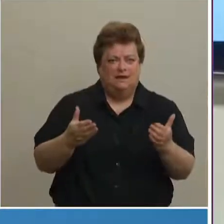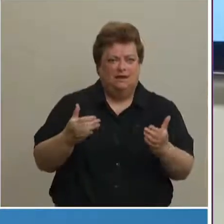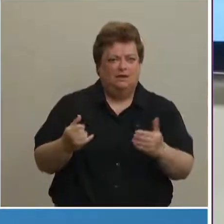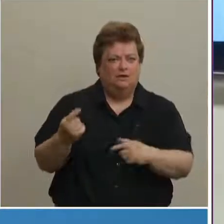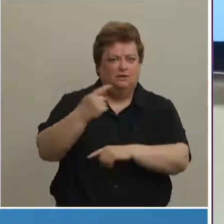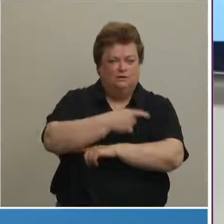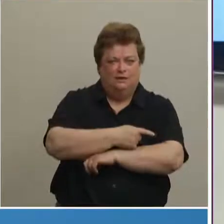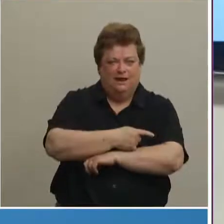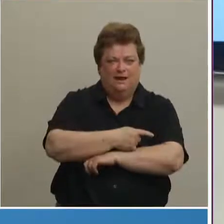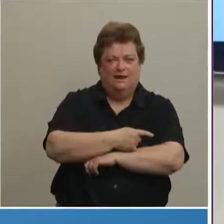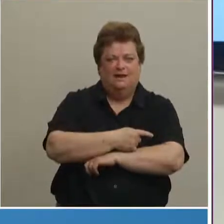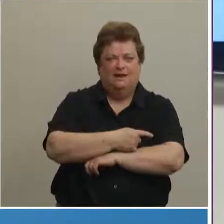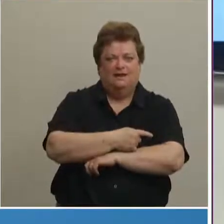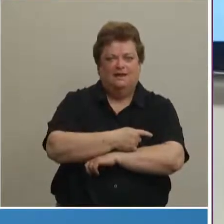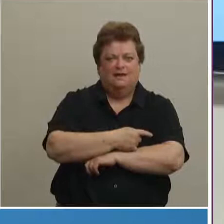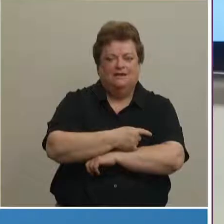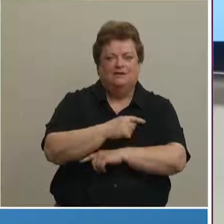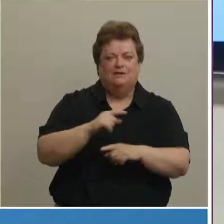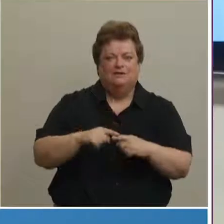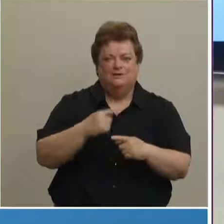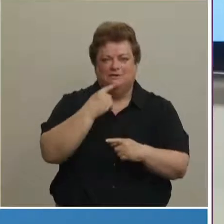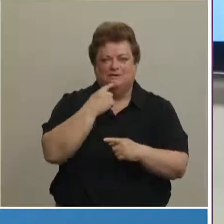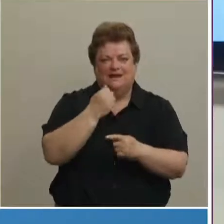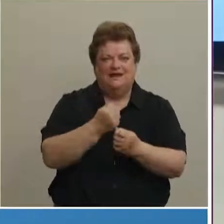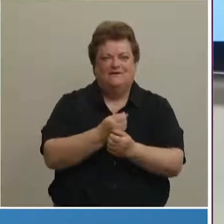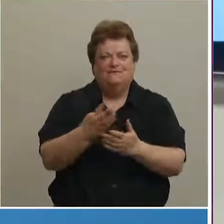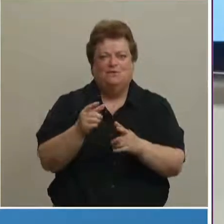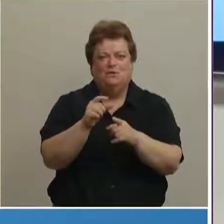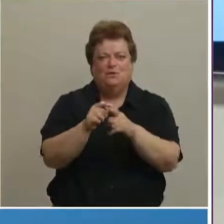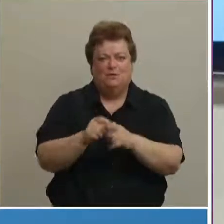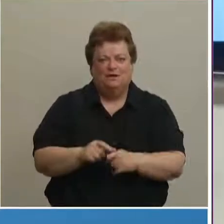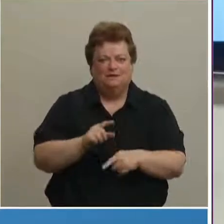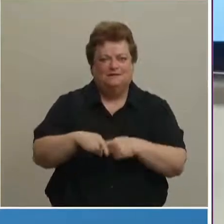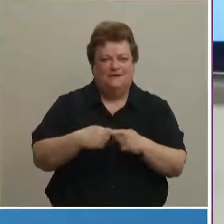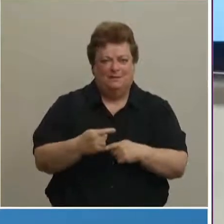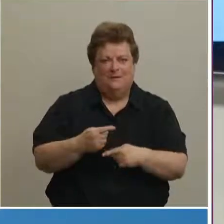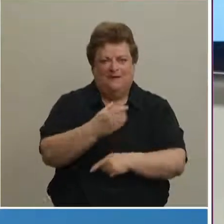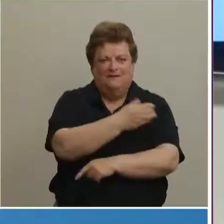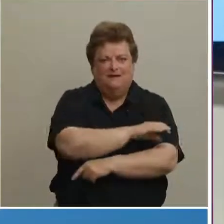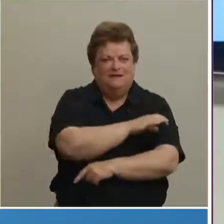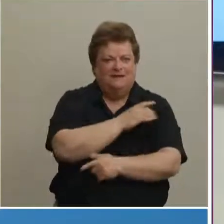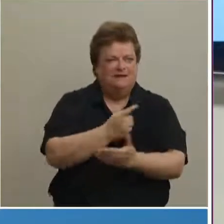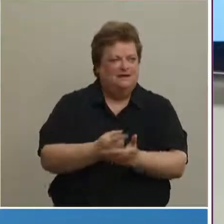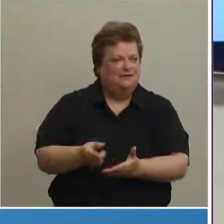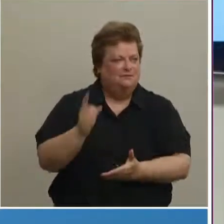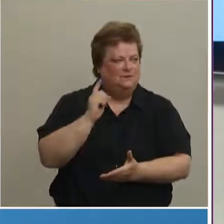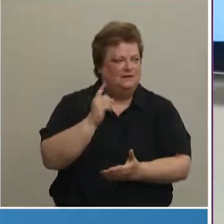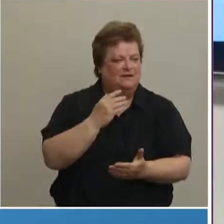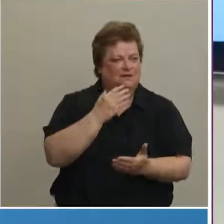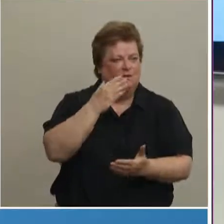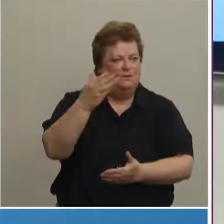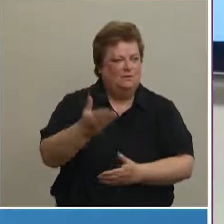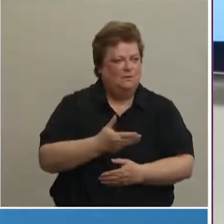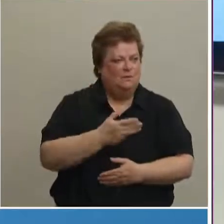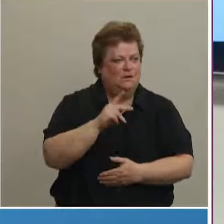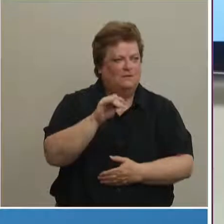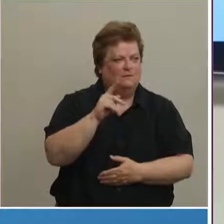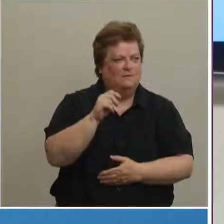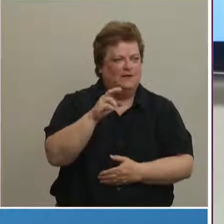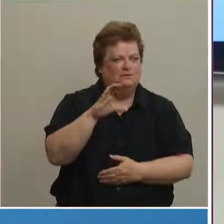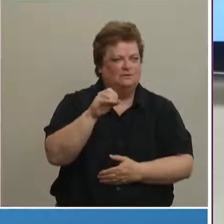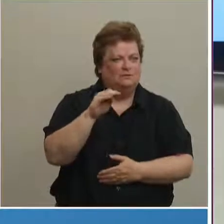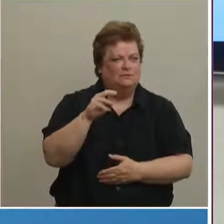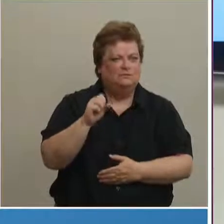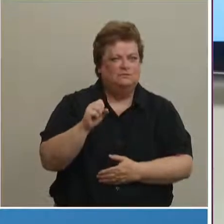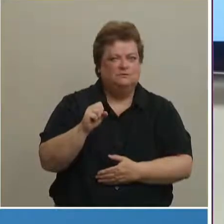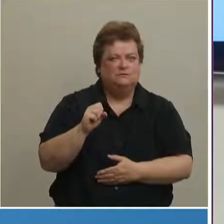today to say a few words about last week's clinic. Welcome, Pastor Combs. Is he here?